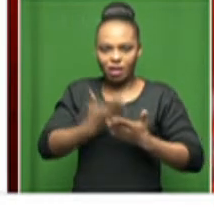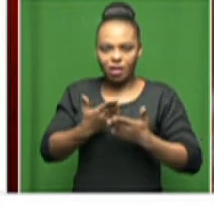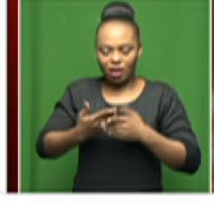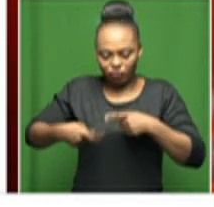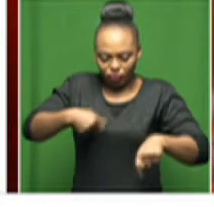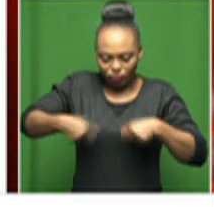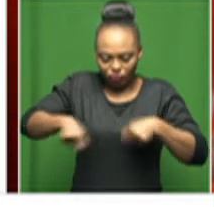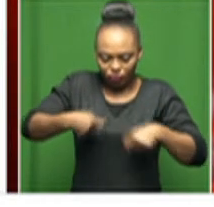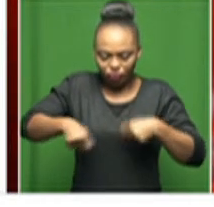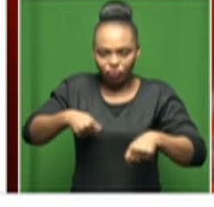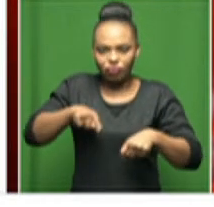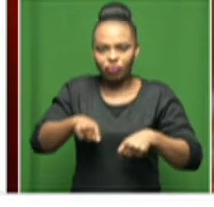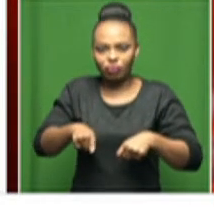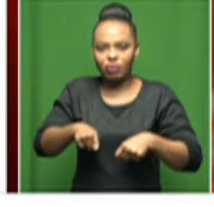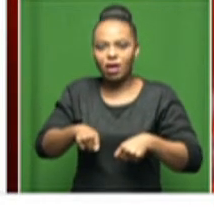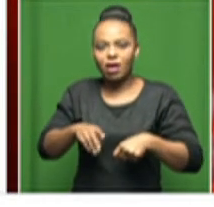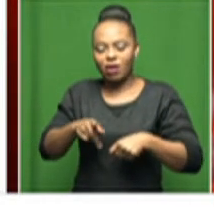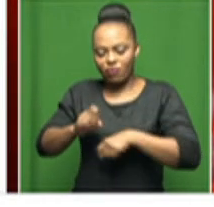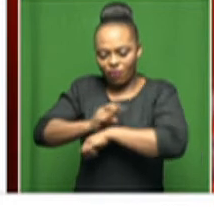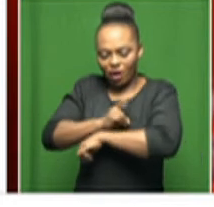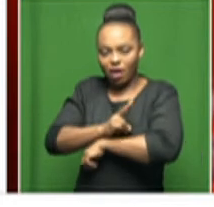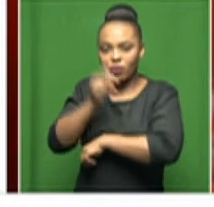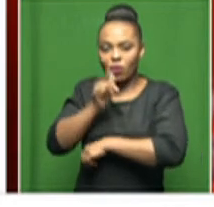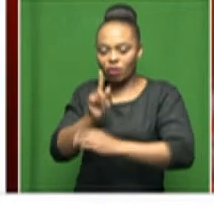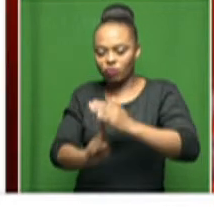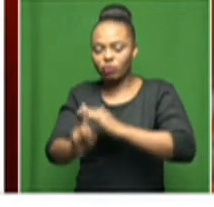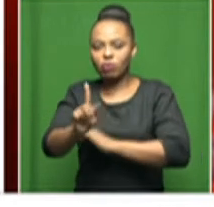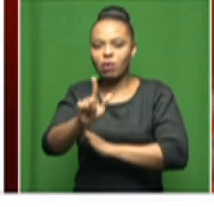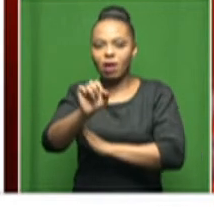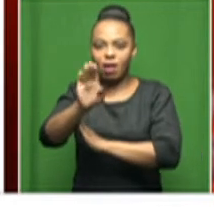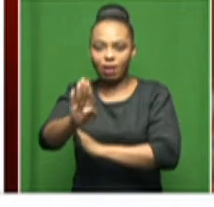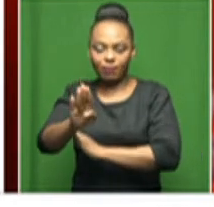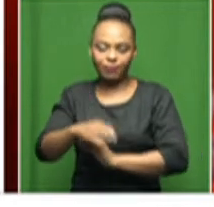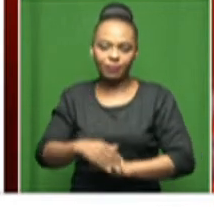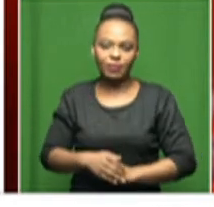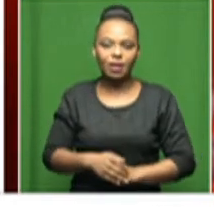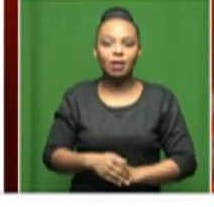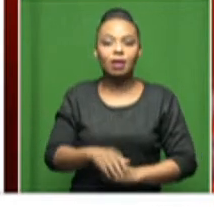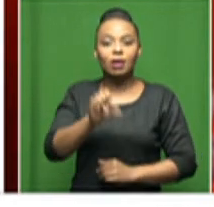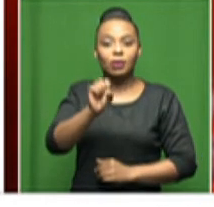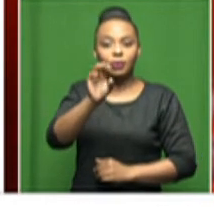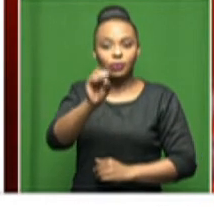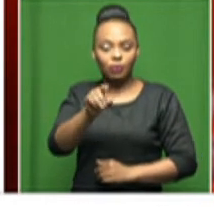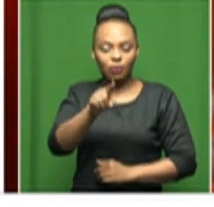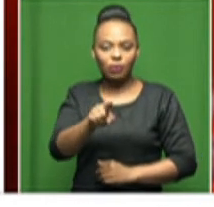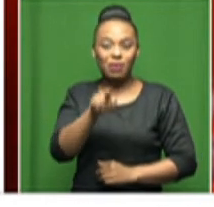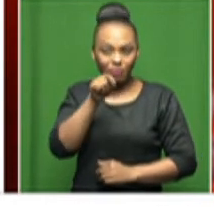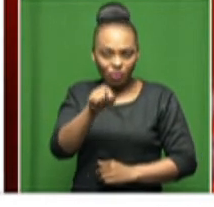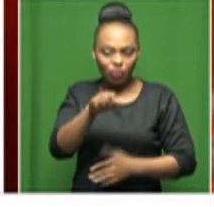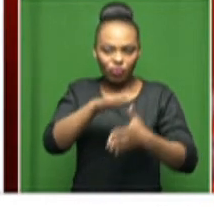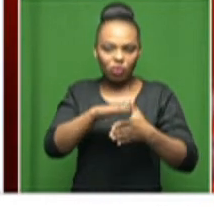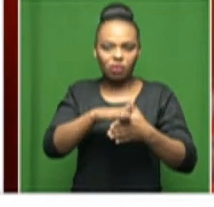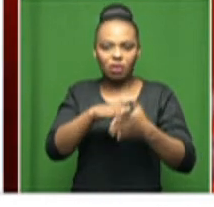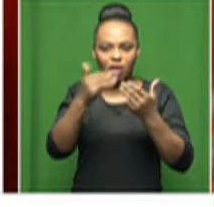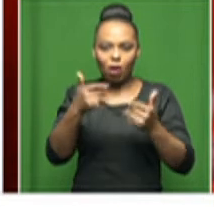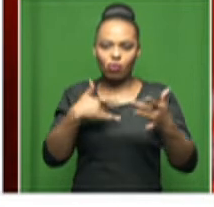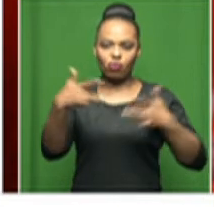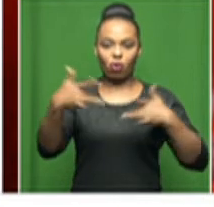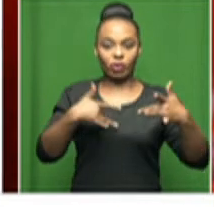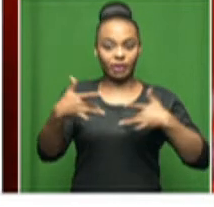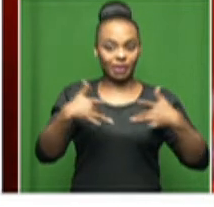of this virus when tested in the laboratory. So obviously that would be reason enough to be concerned